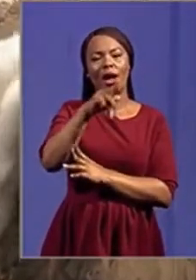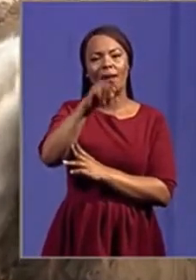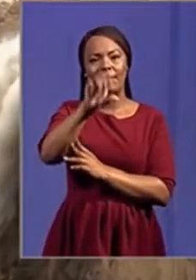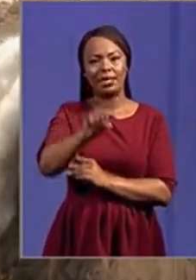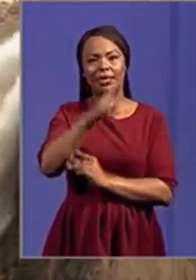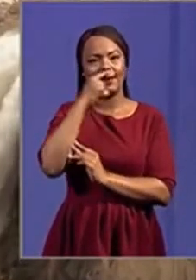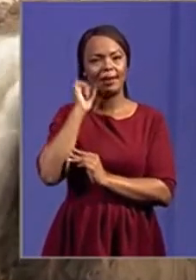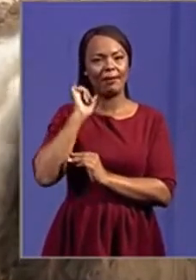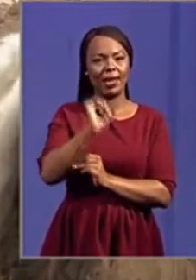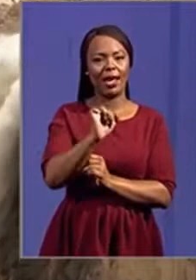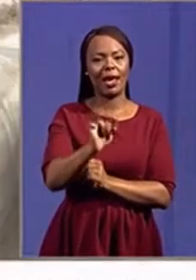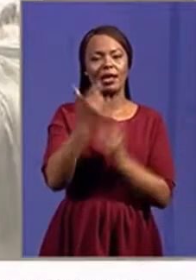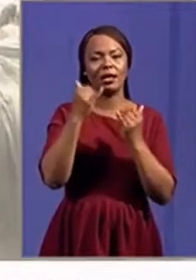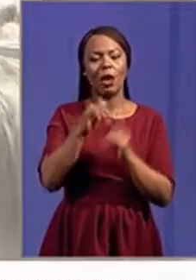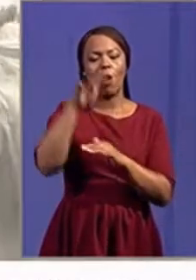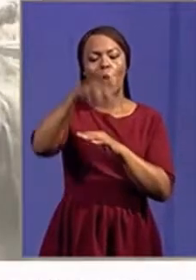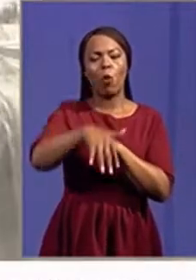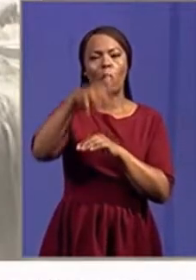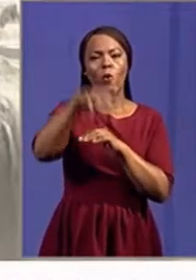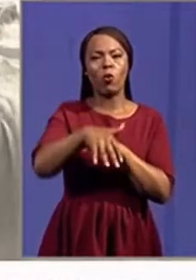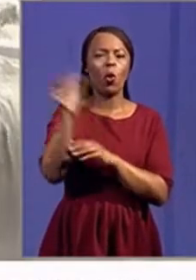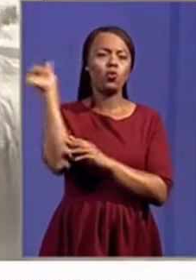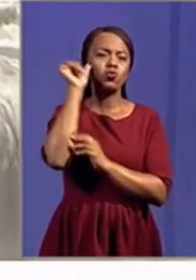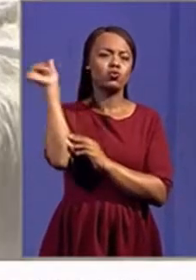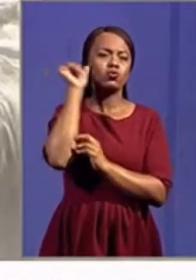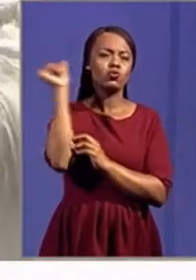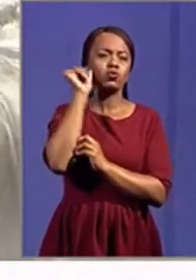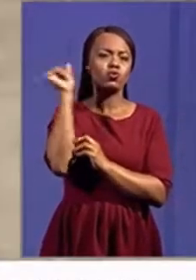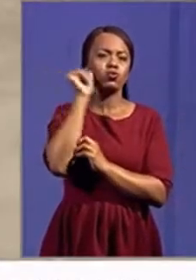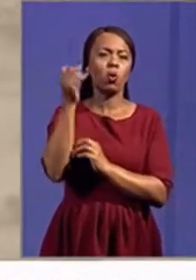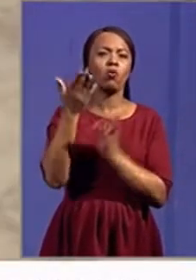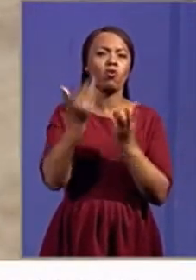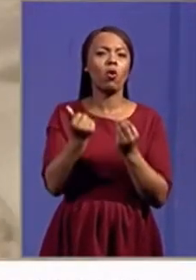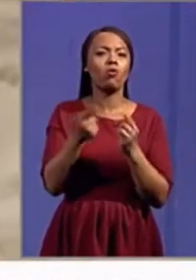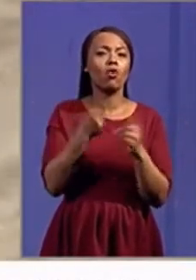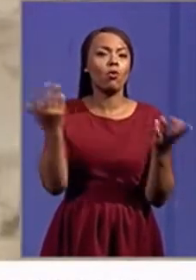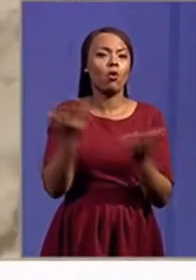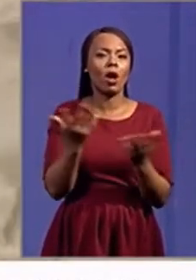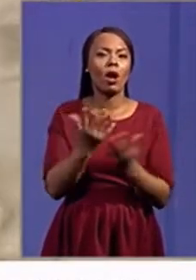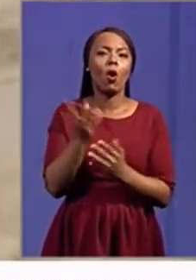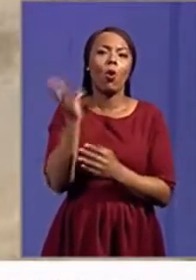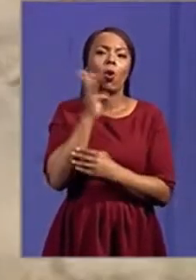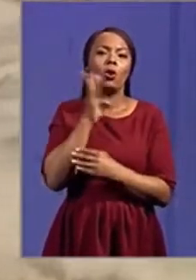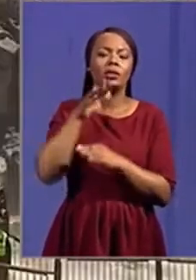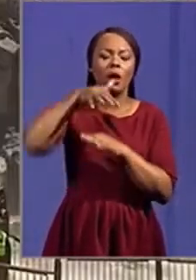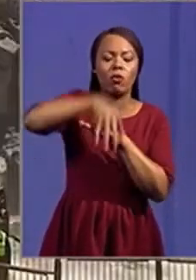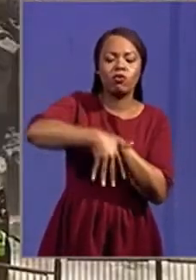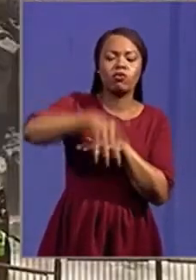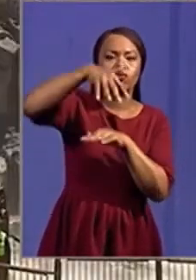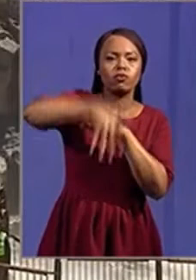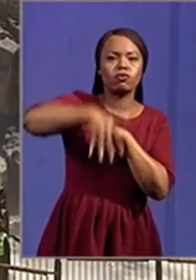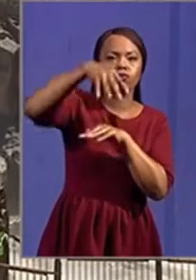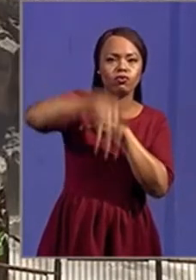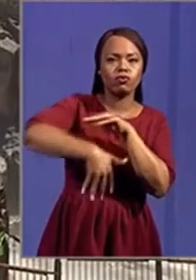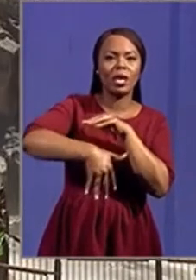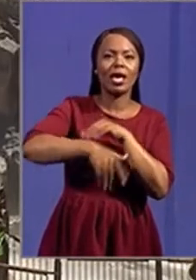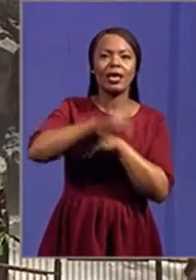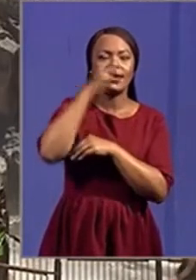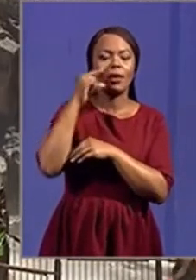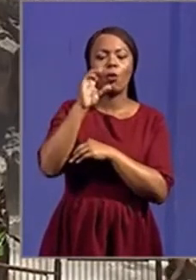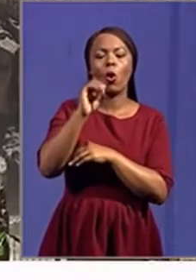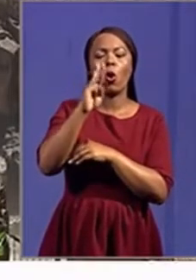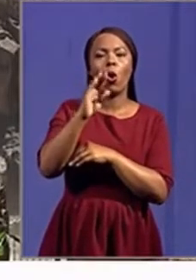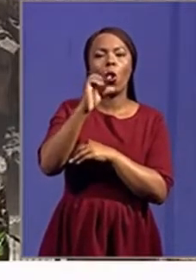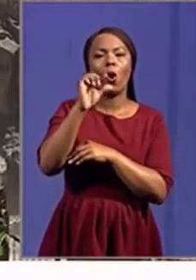la sona. Ho utlwahala modumo o matla o etswang ke metsi a yang tlase ka sekgahla. There's still water coming, I believe,